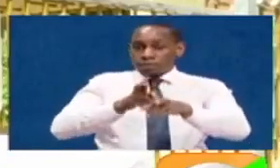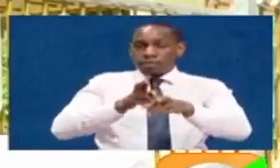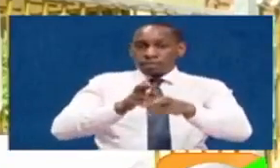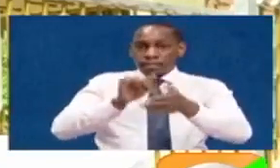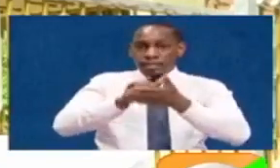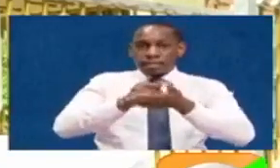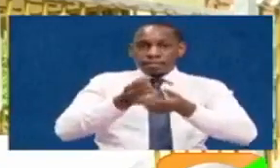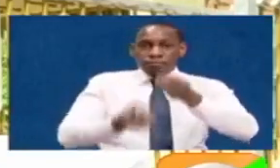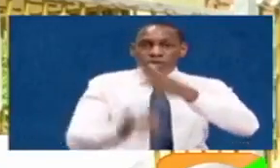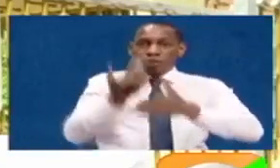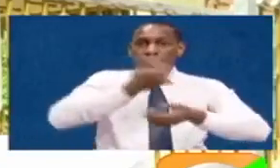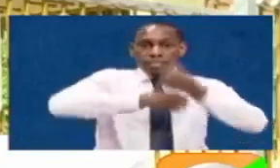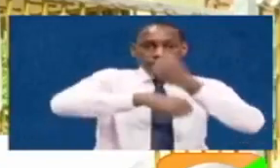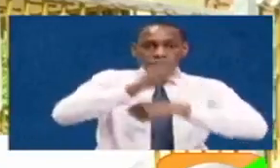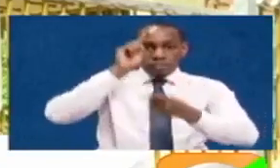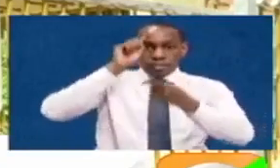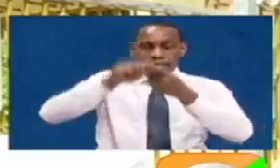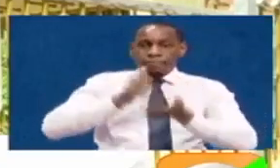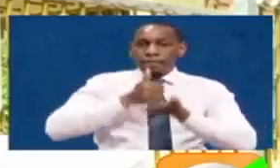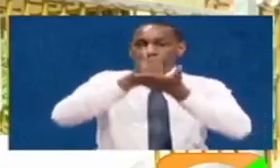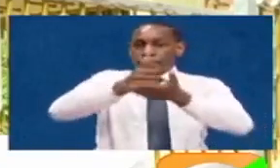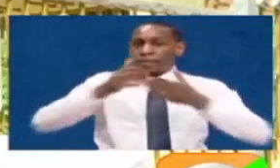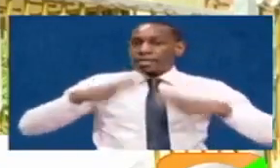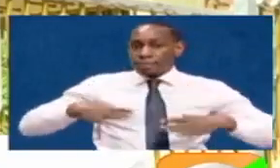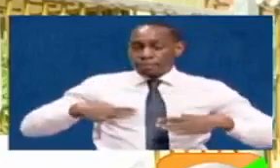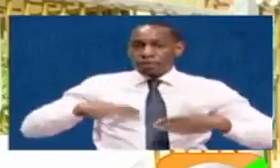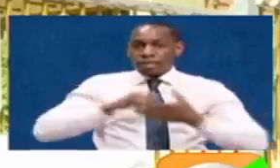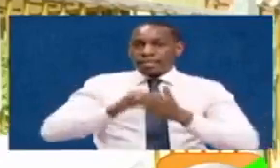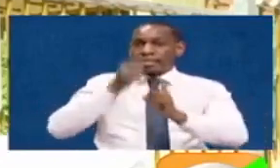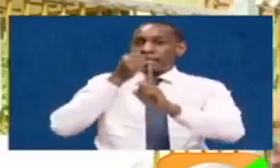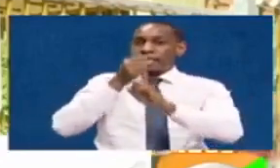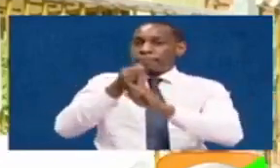up its measures aimed at cushioning Kenyans from the hard